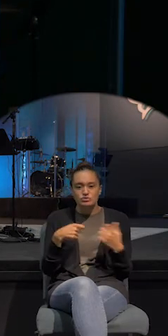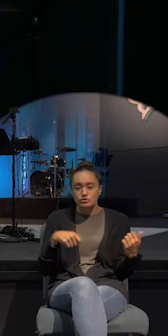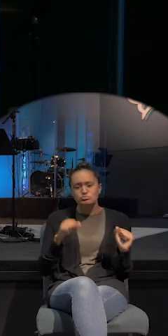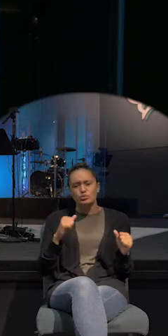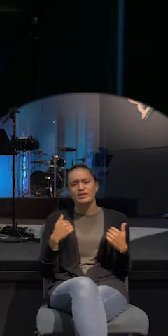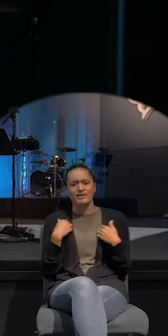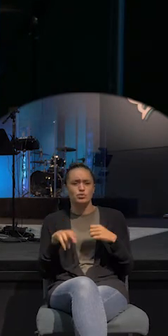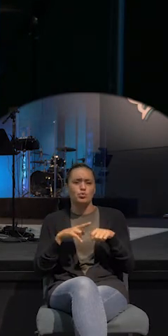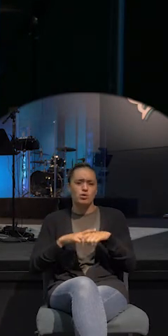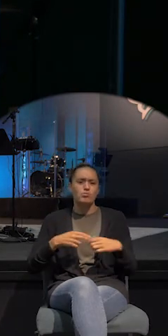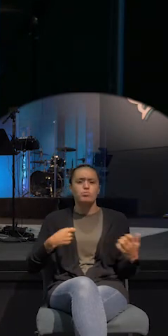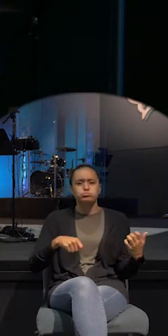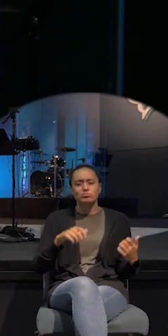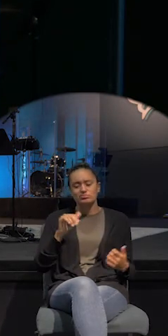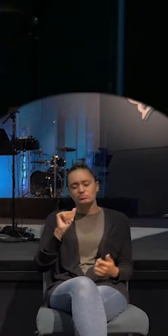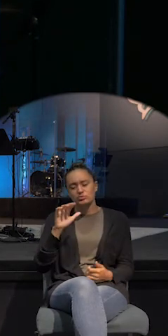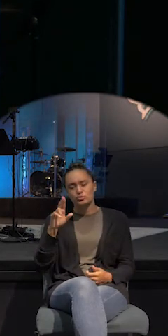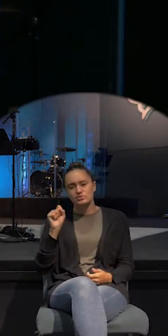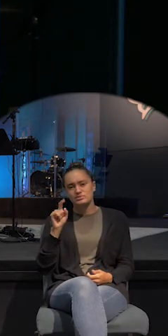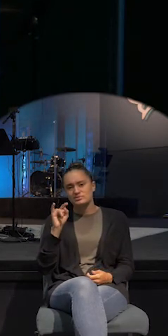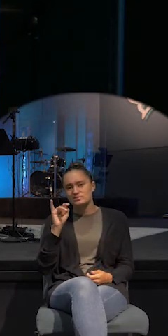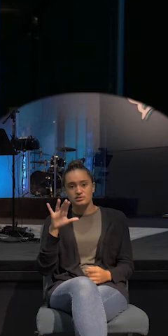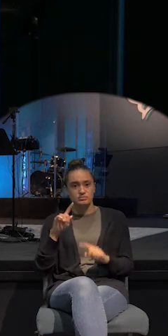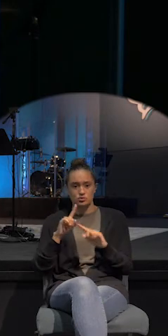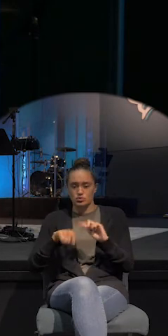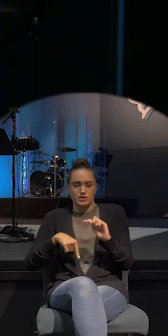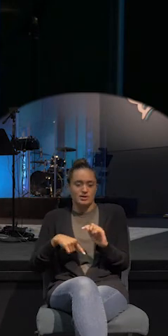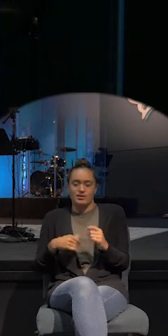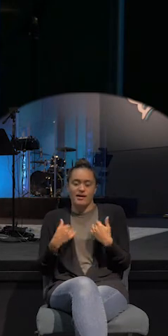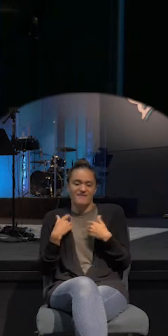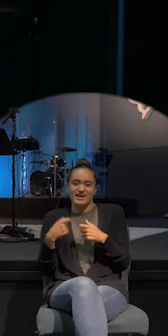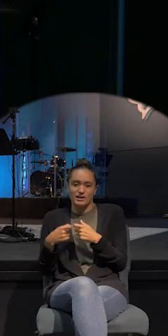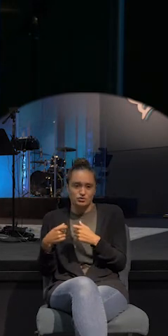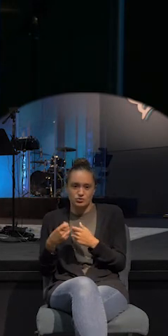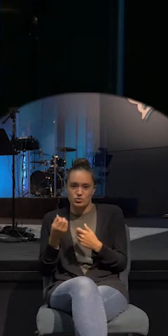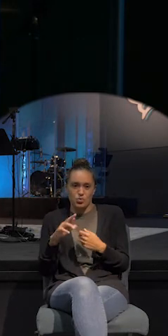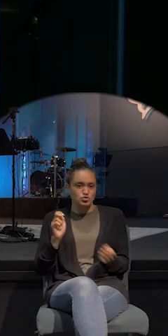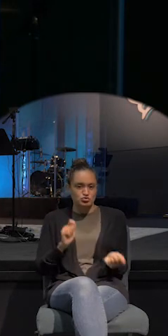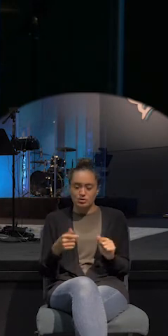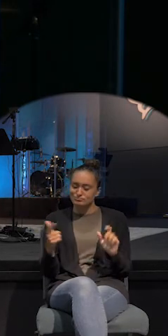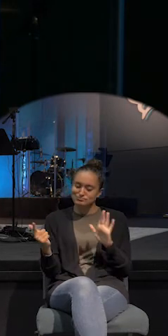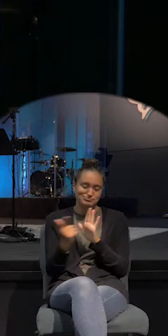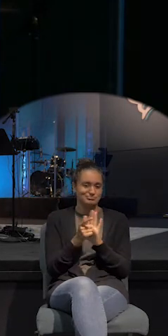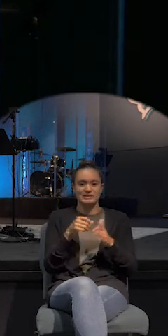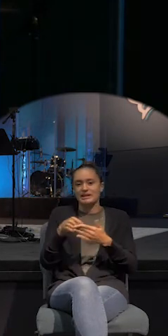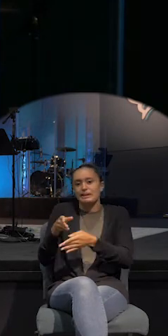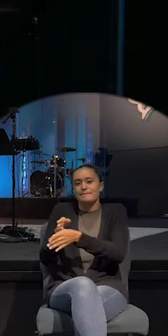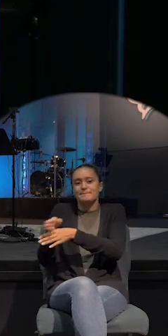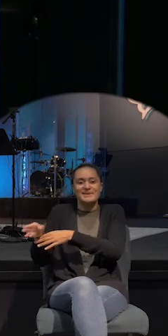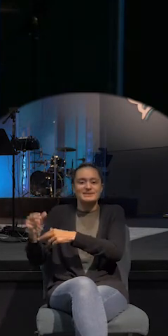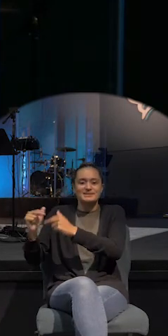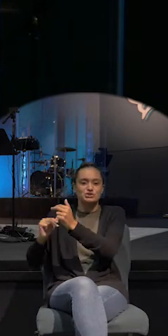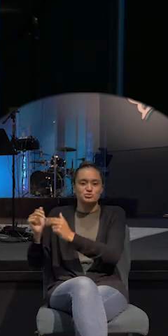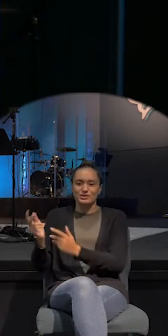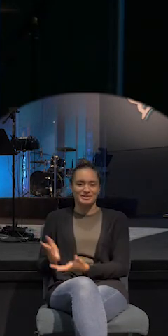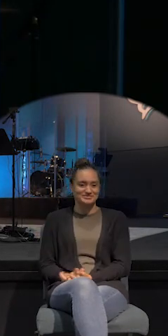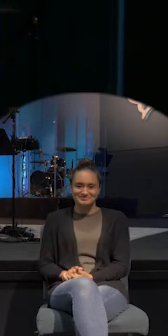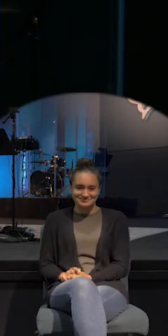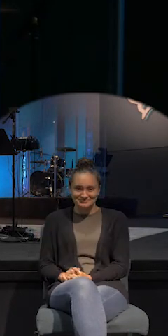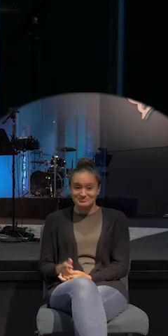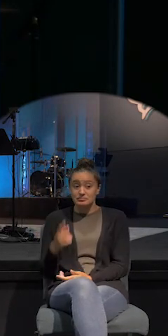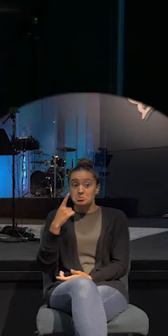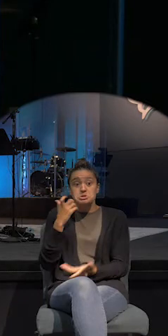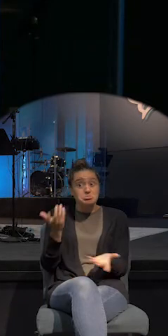have, acoustic, but you could not have electric, and you could not have drums in the main sanctuary